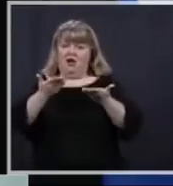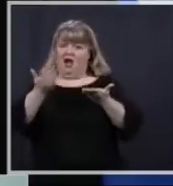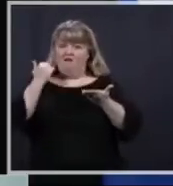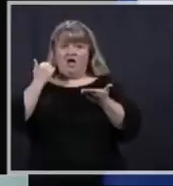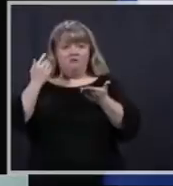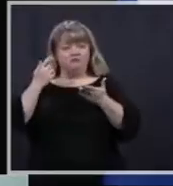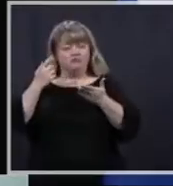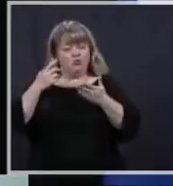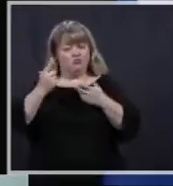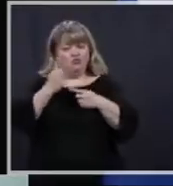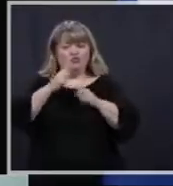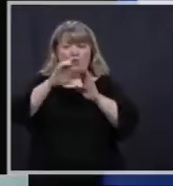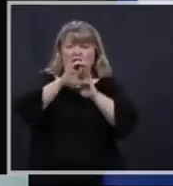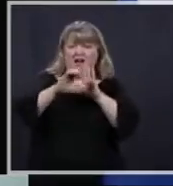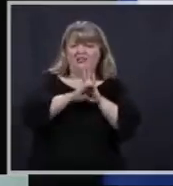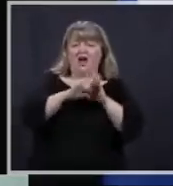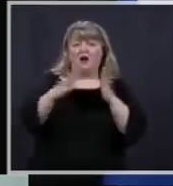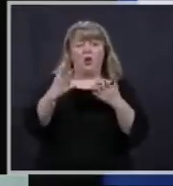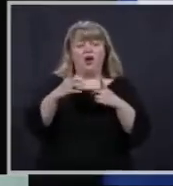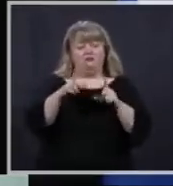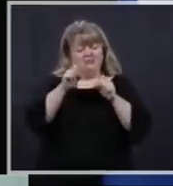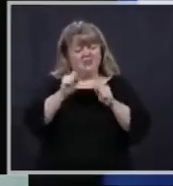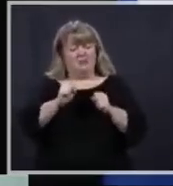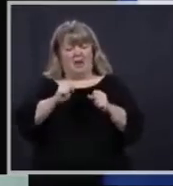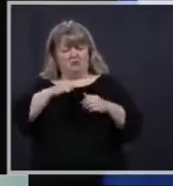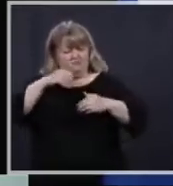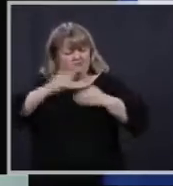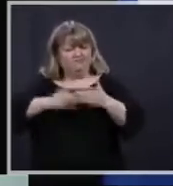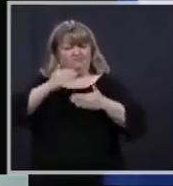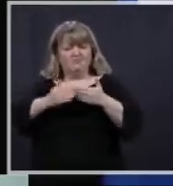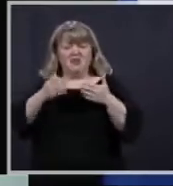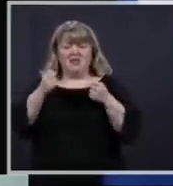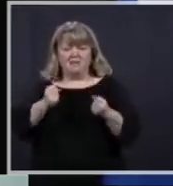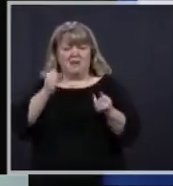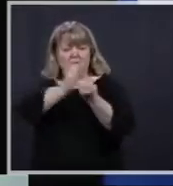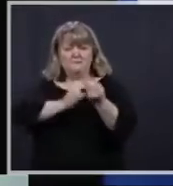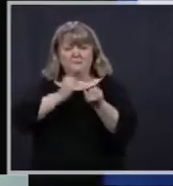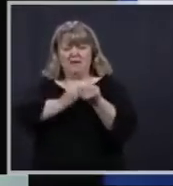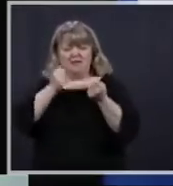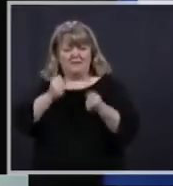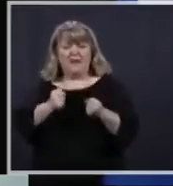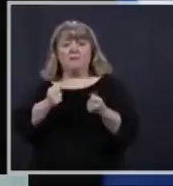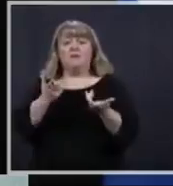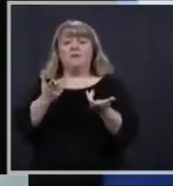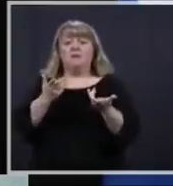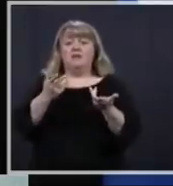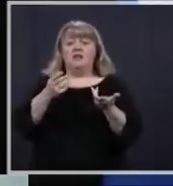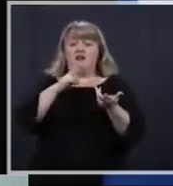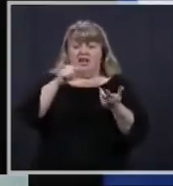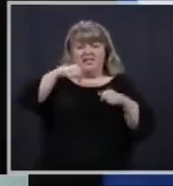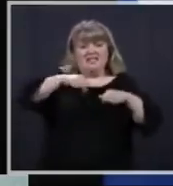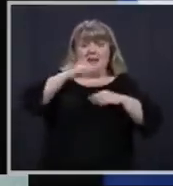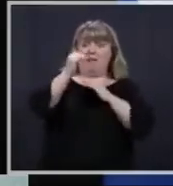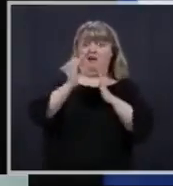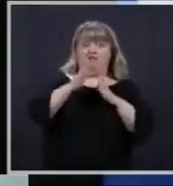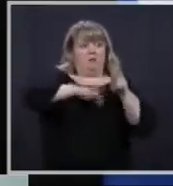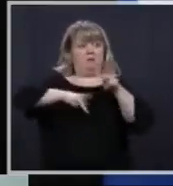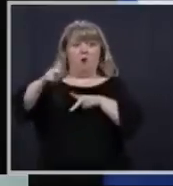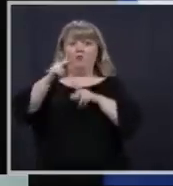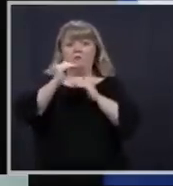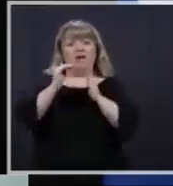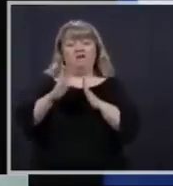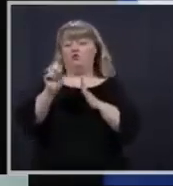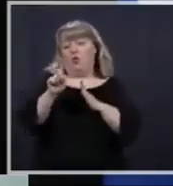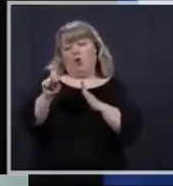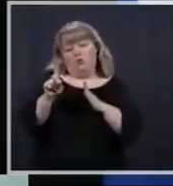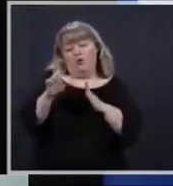Montreal region with Dr. Arruda, Dr. Massé, and Dr. Drouin. I'm really happy to announce today that we